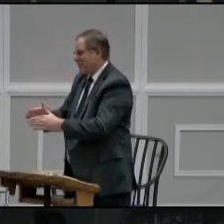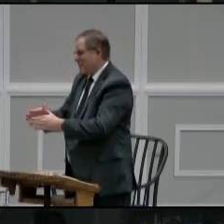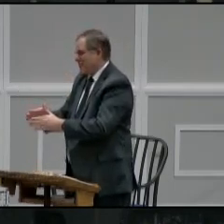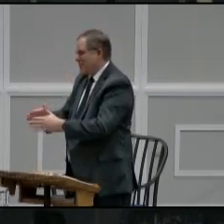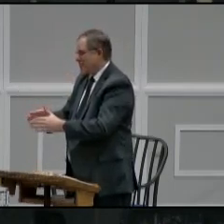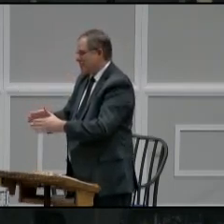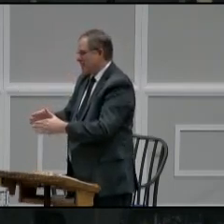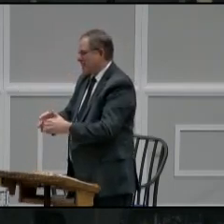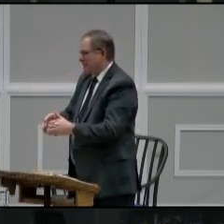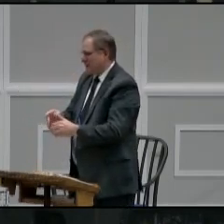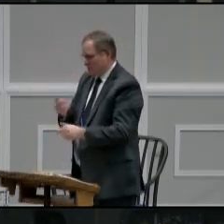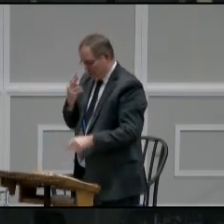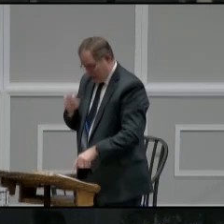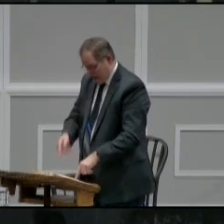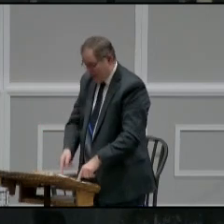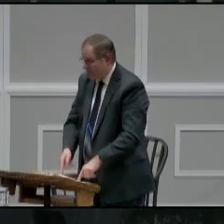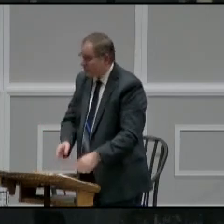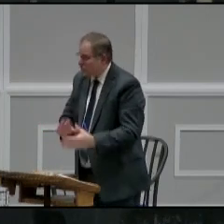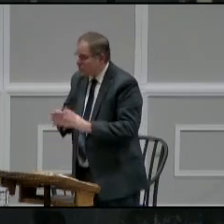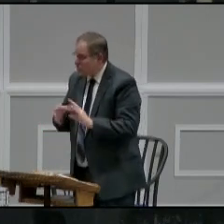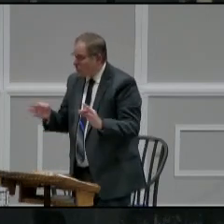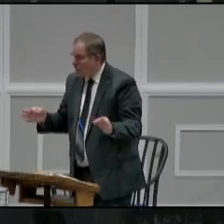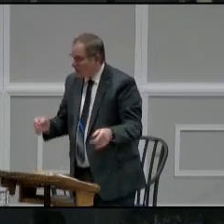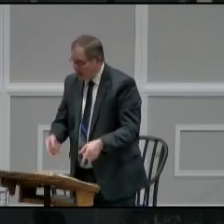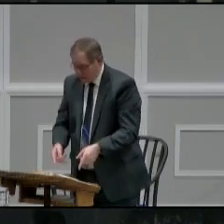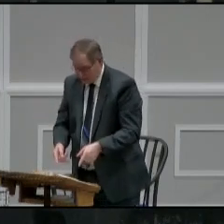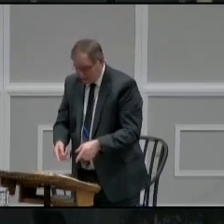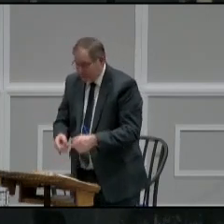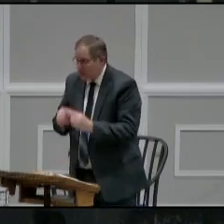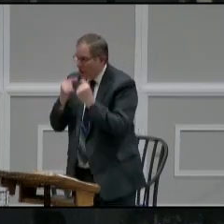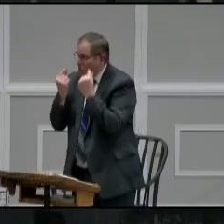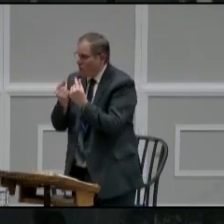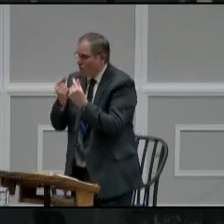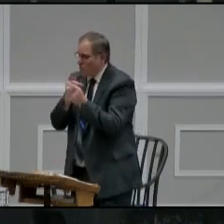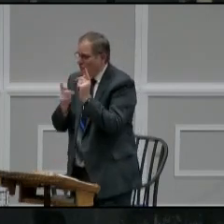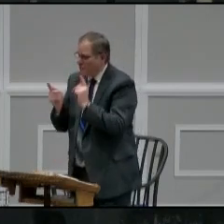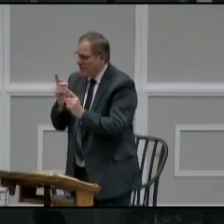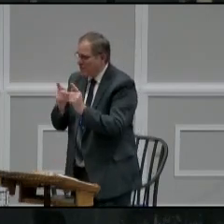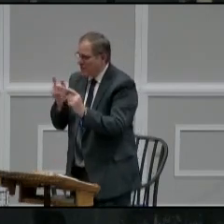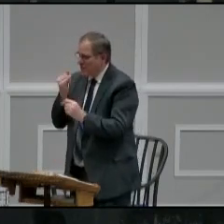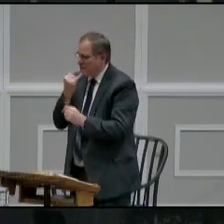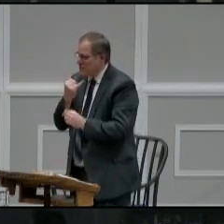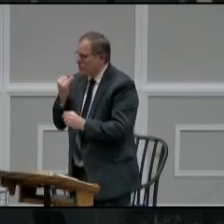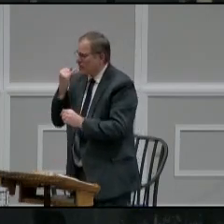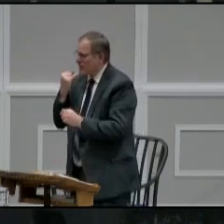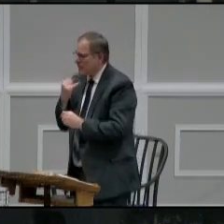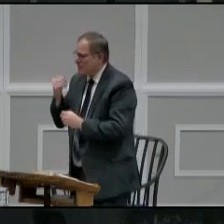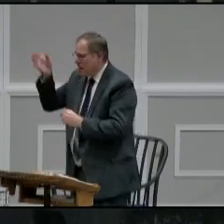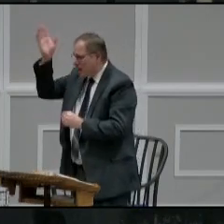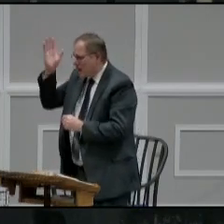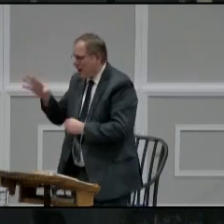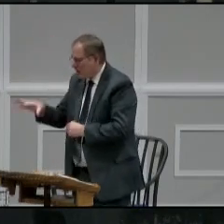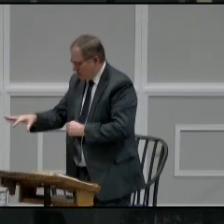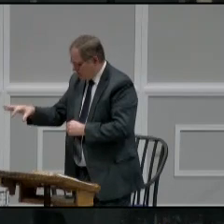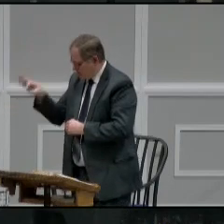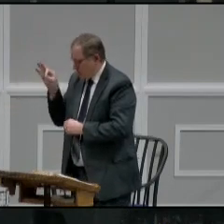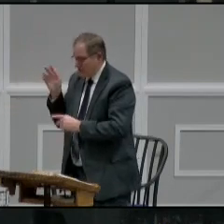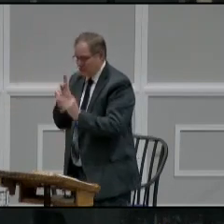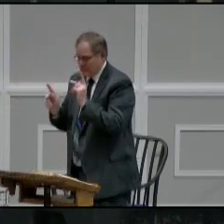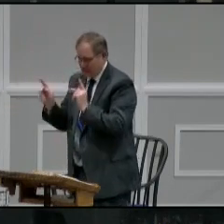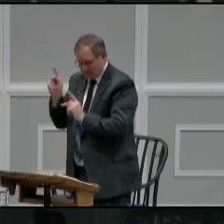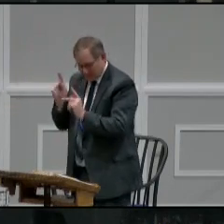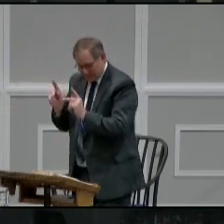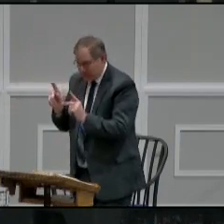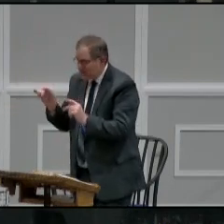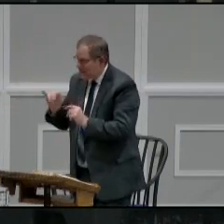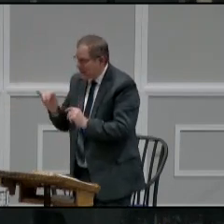But we see here in our passage this morning a group of people, the Israelites, God's chosen people. And like